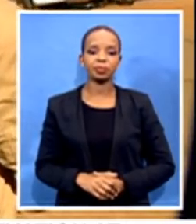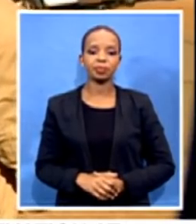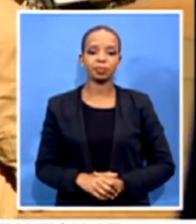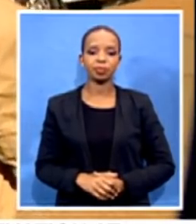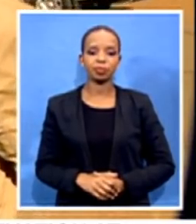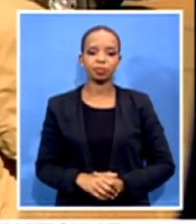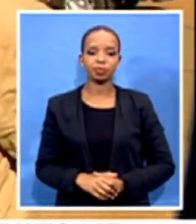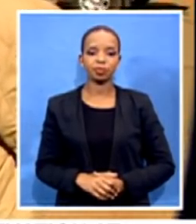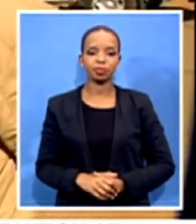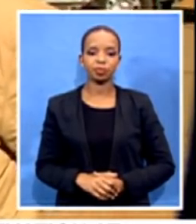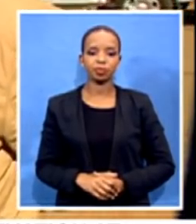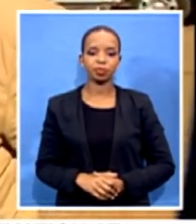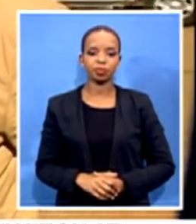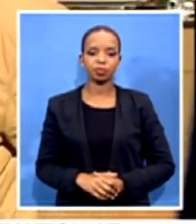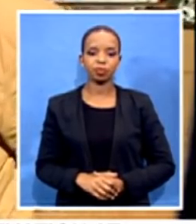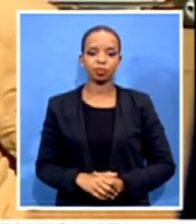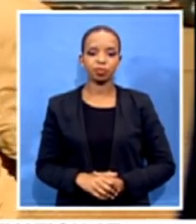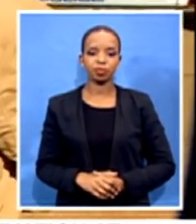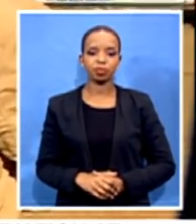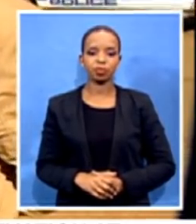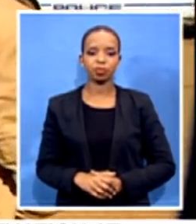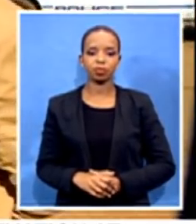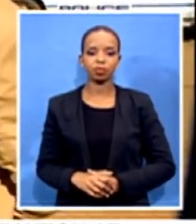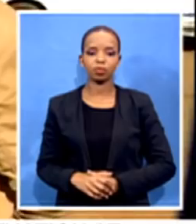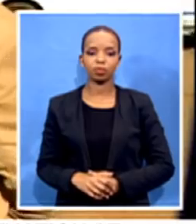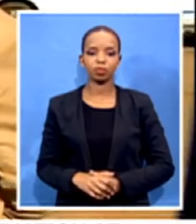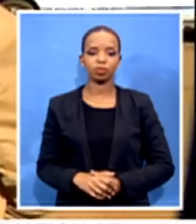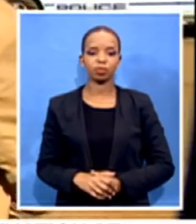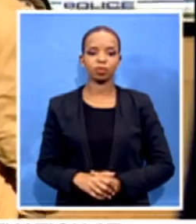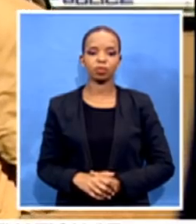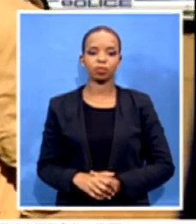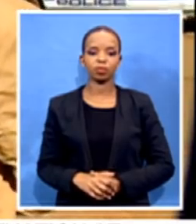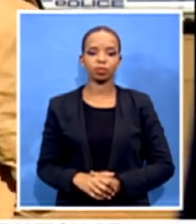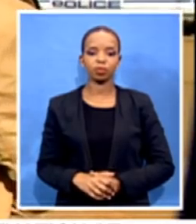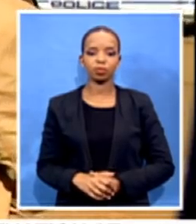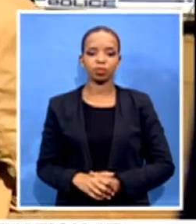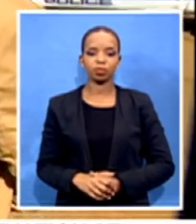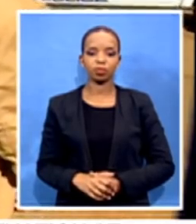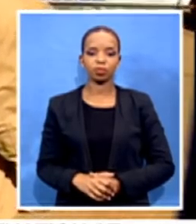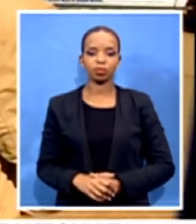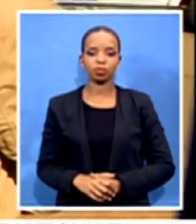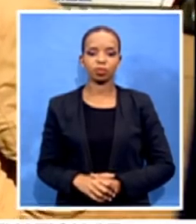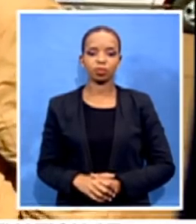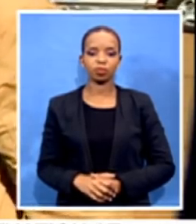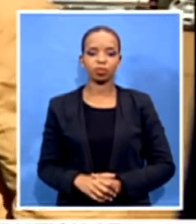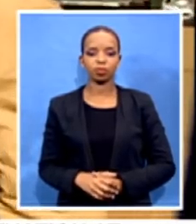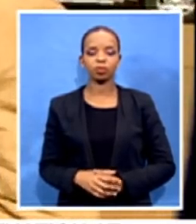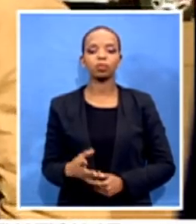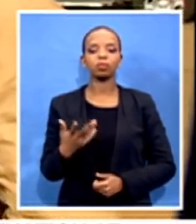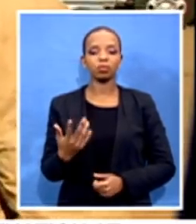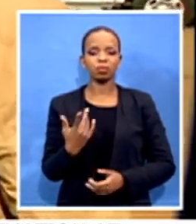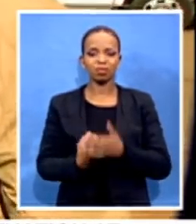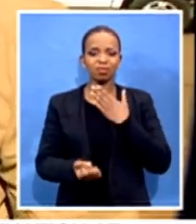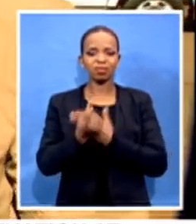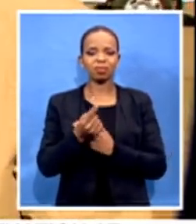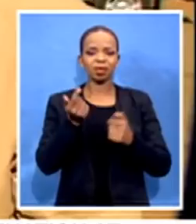The moment as it happened, what was it like with the gunshots